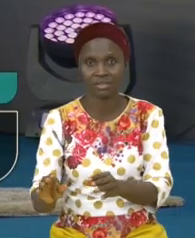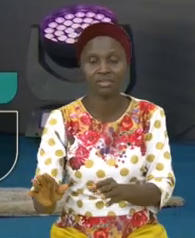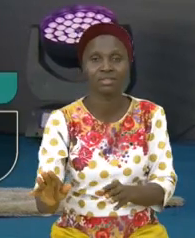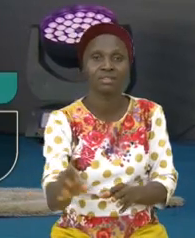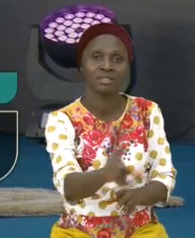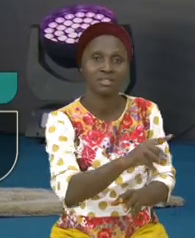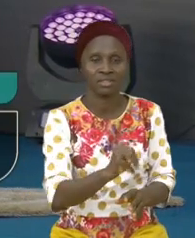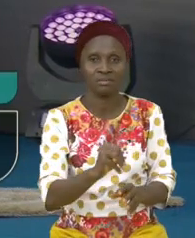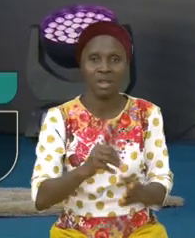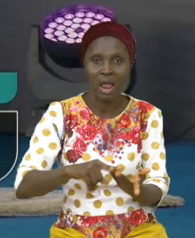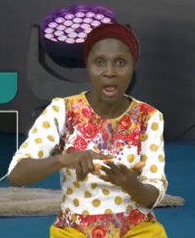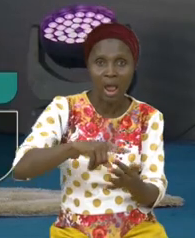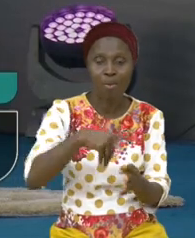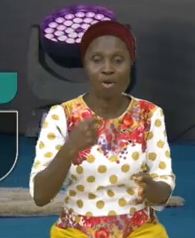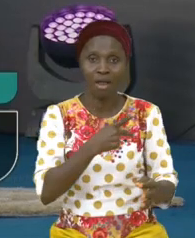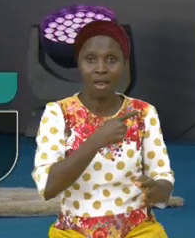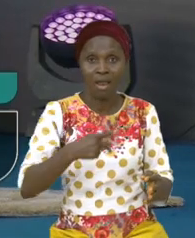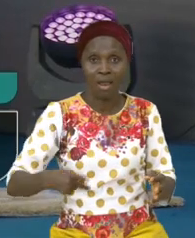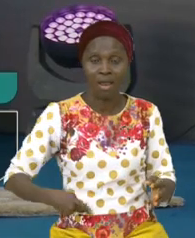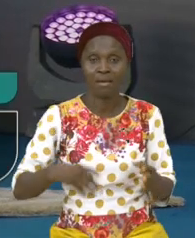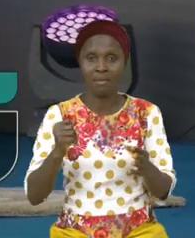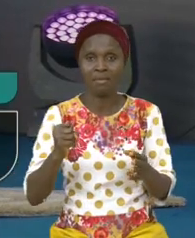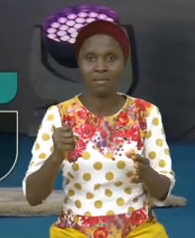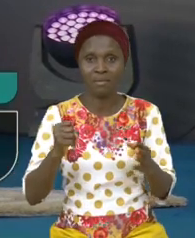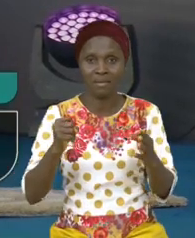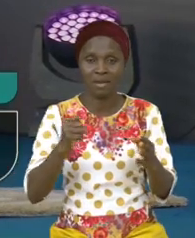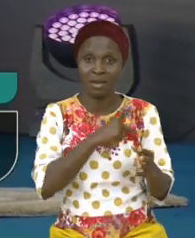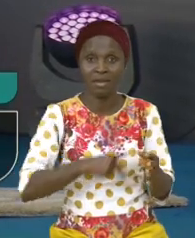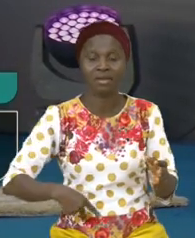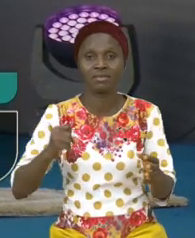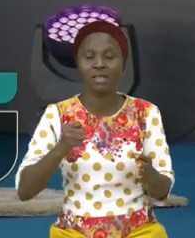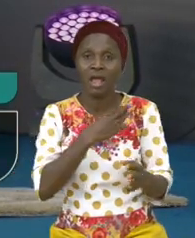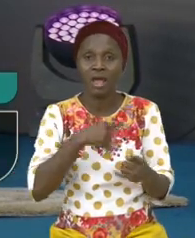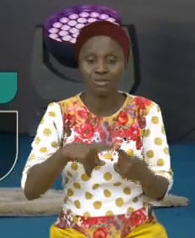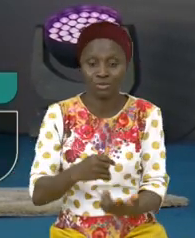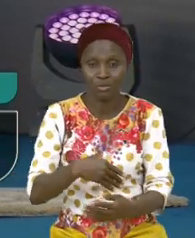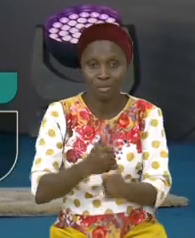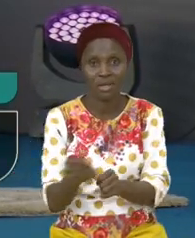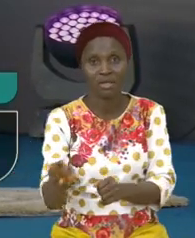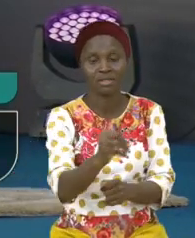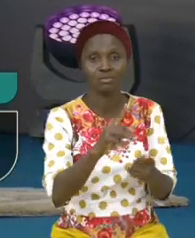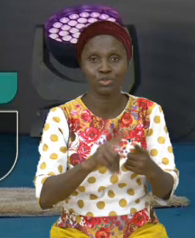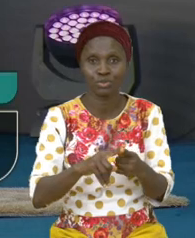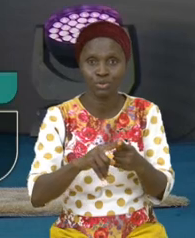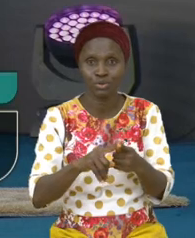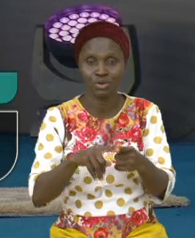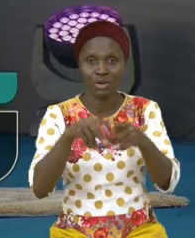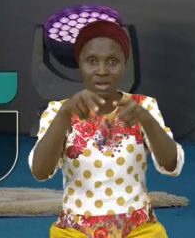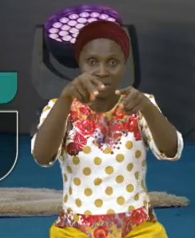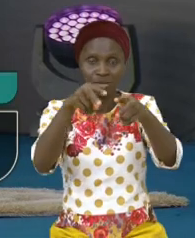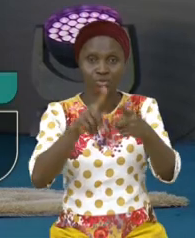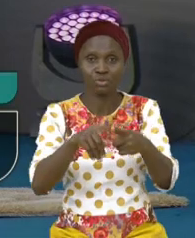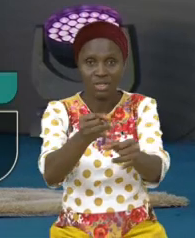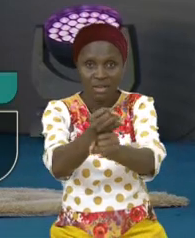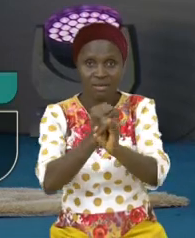among princes, and to make them inherit the throne of glory. Are you